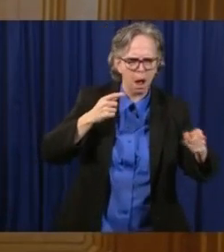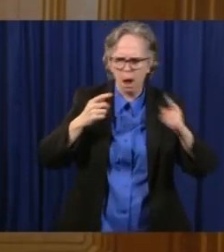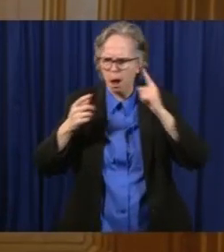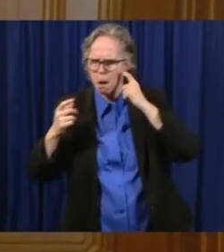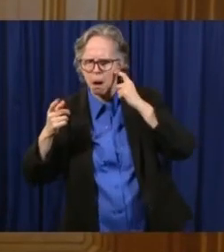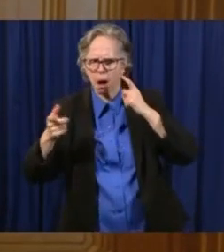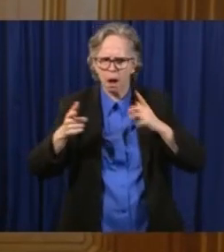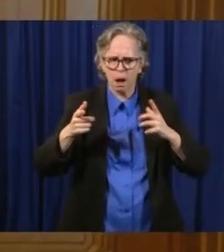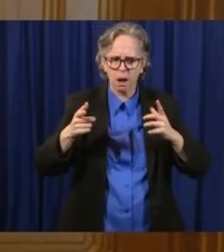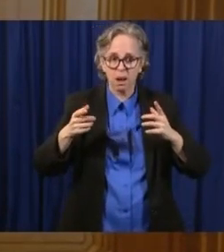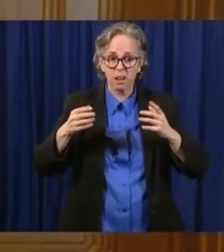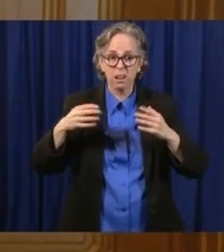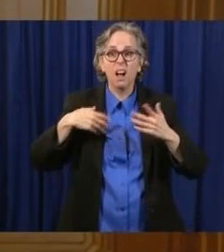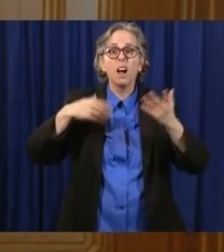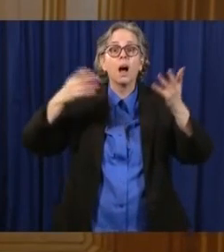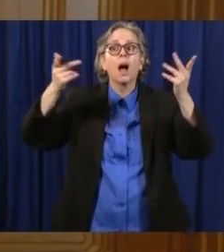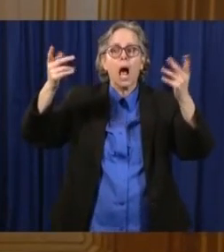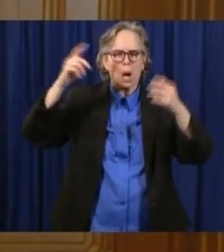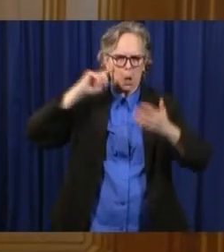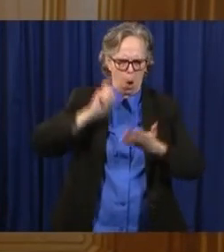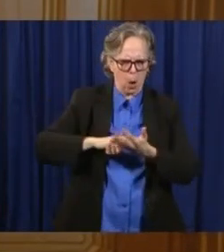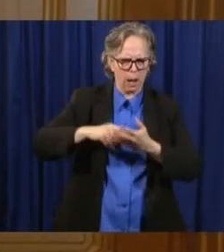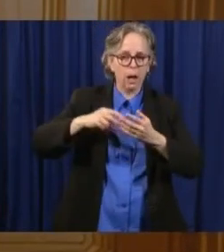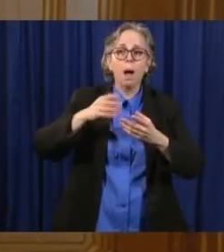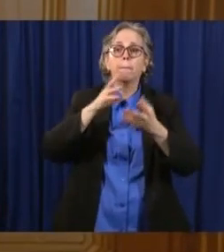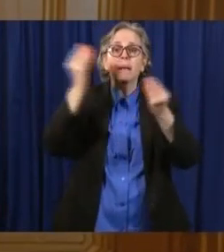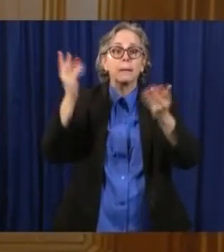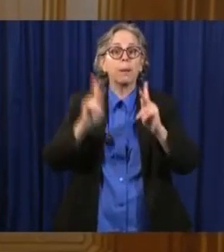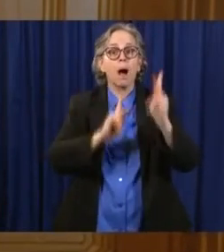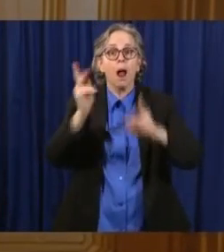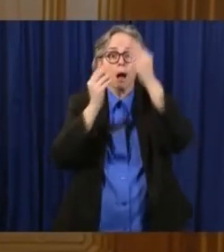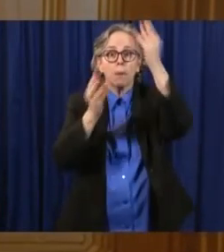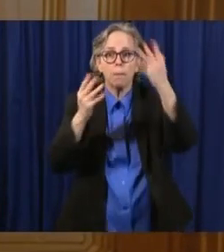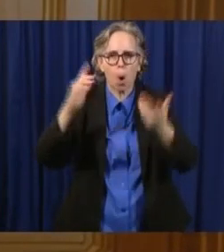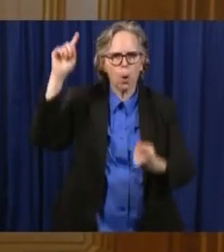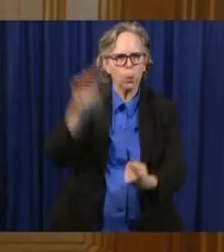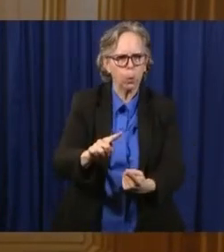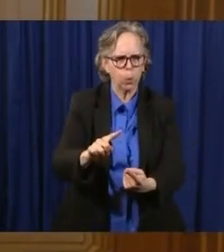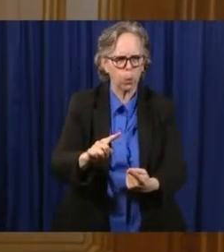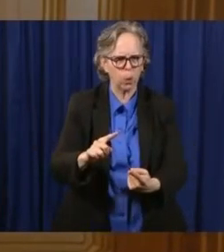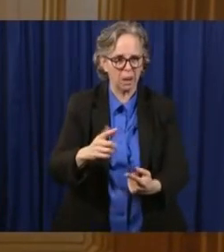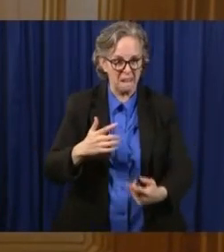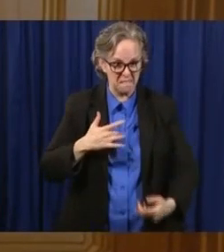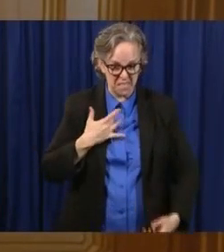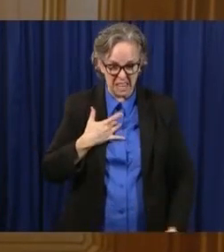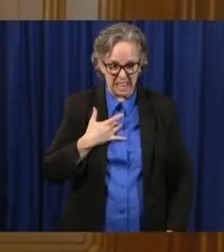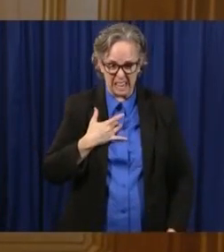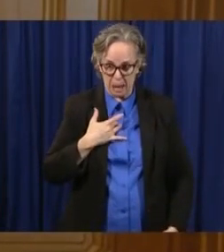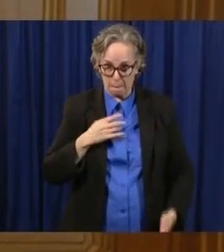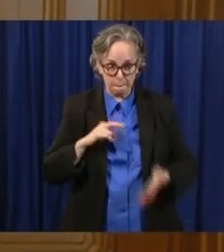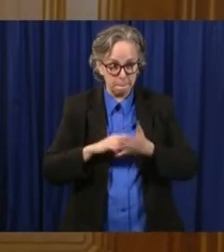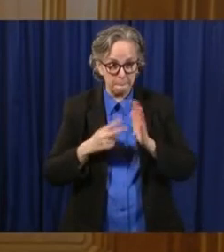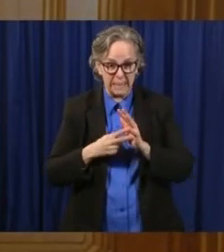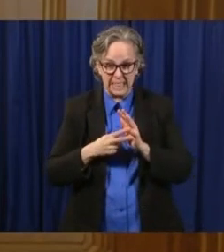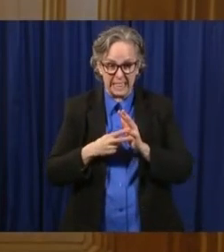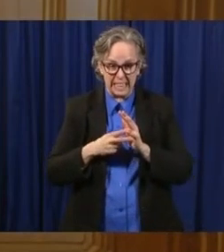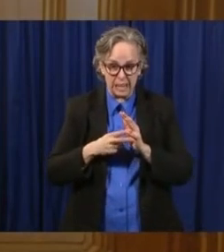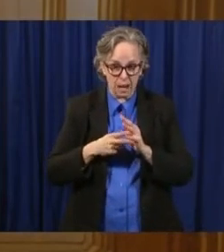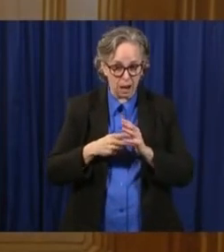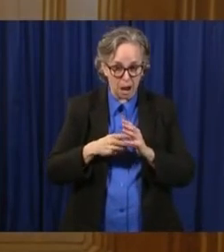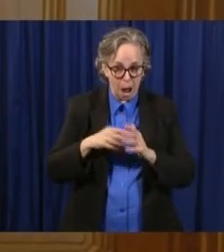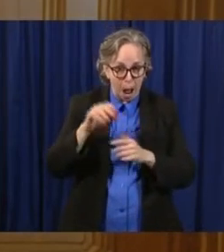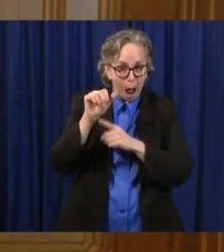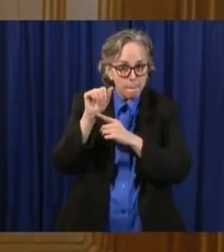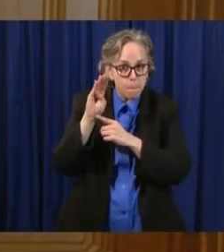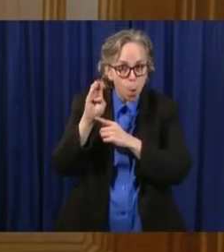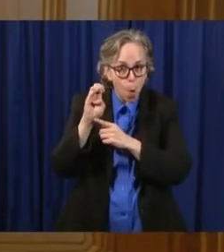I think we can fairly say that that's not because child abuse is down. It is because we do not have enough eyes on